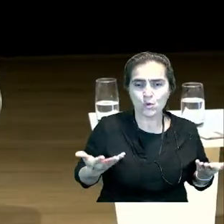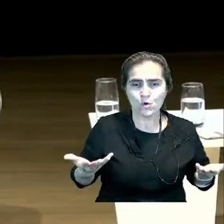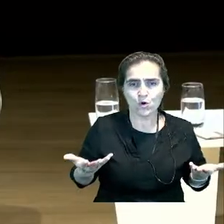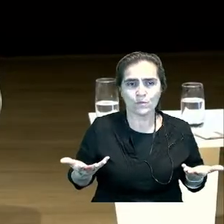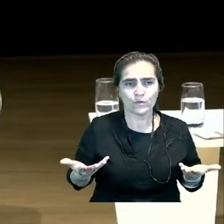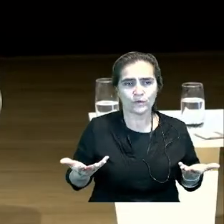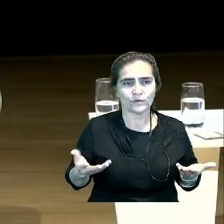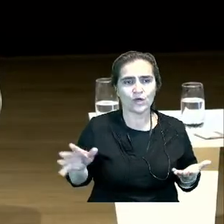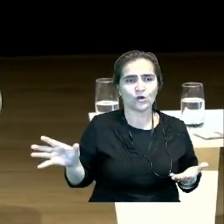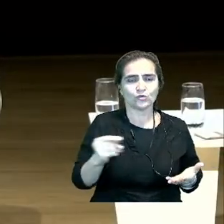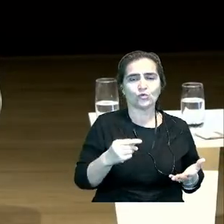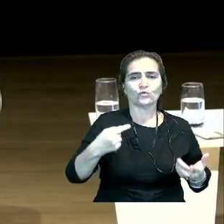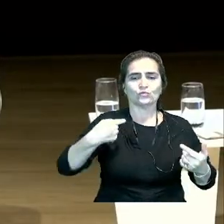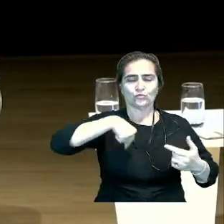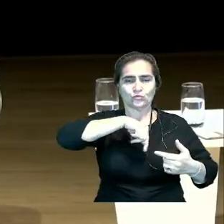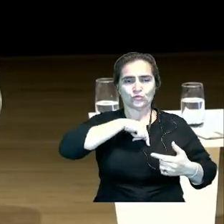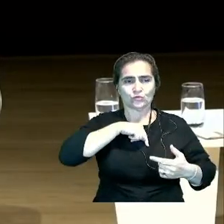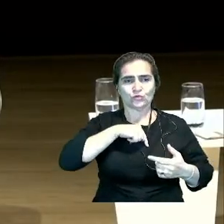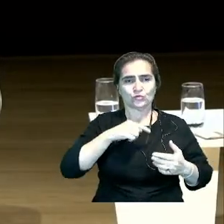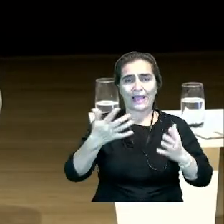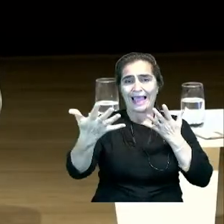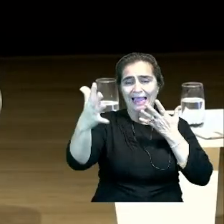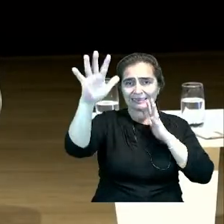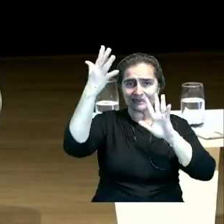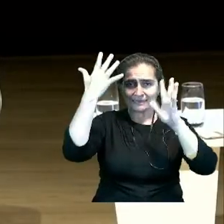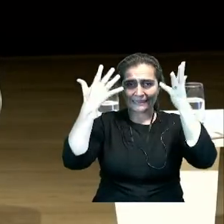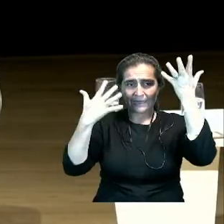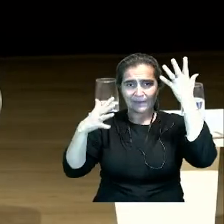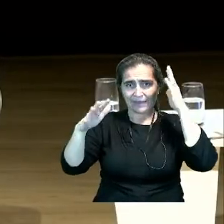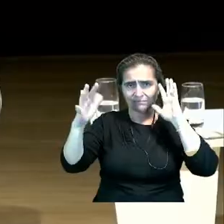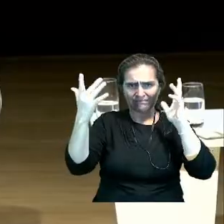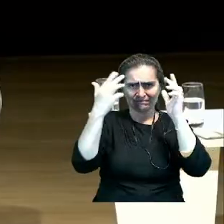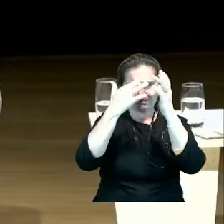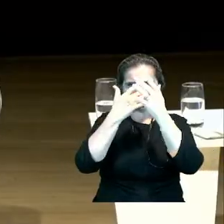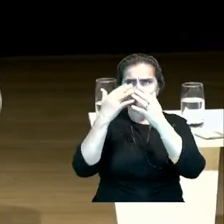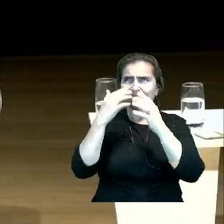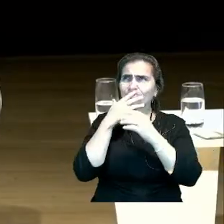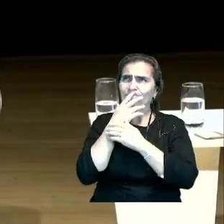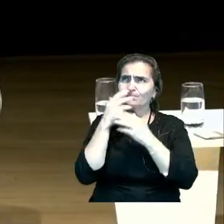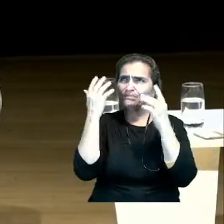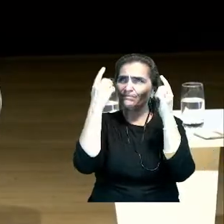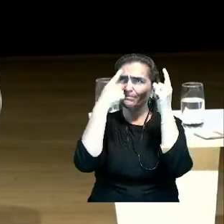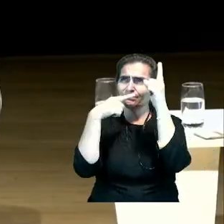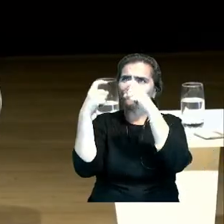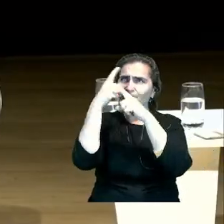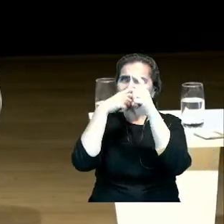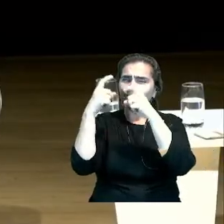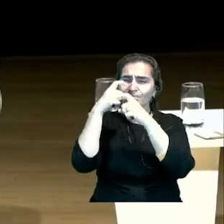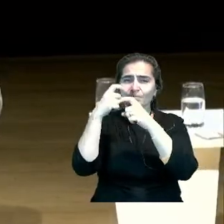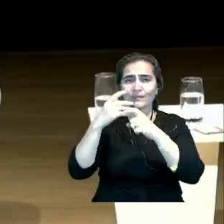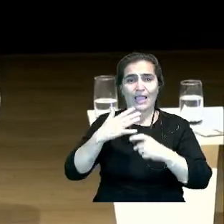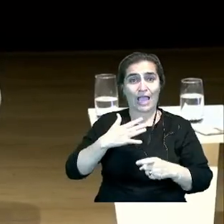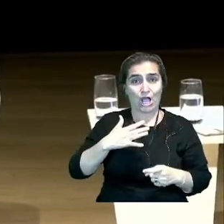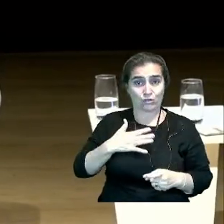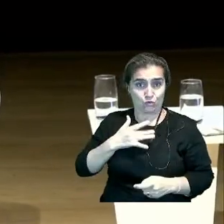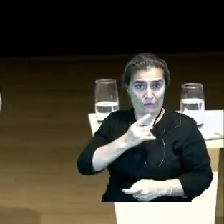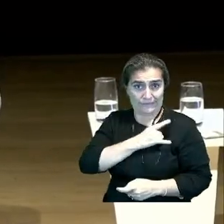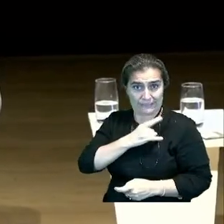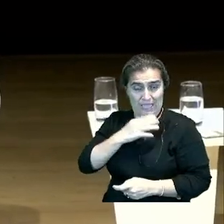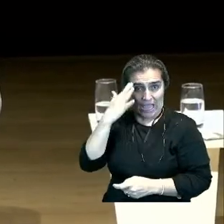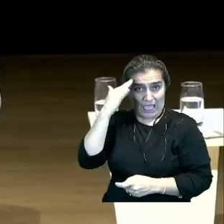way. And out of all those reflections that I make in the middle of the jungle, that has been my academia, the jungle and